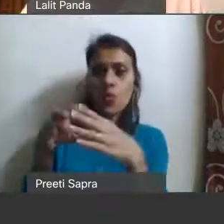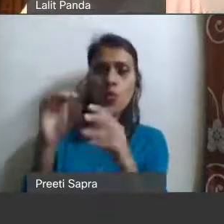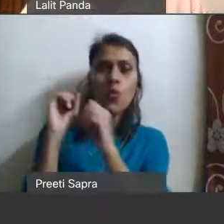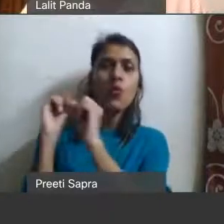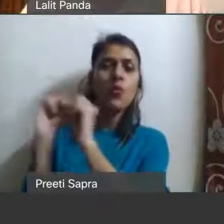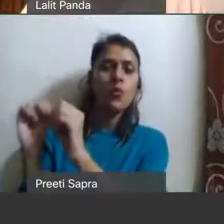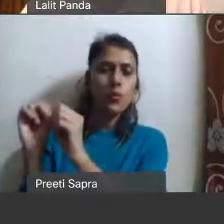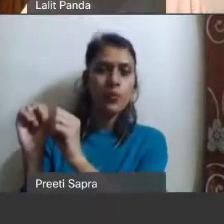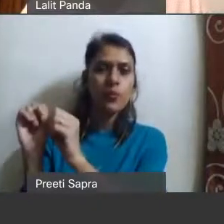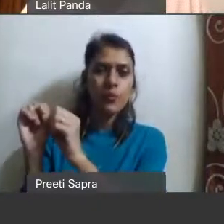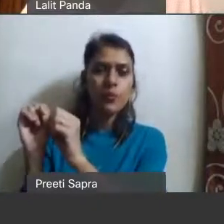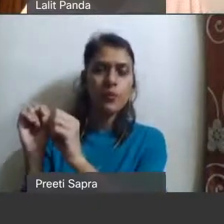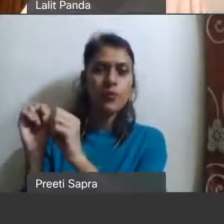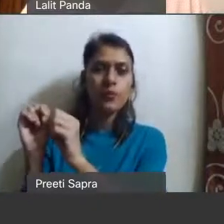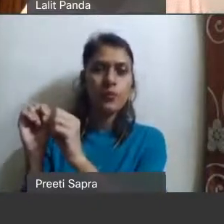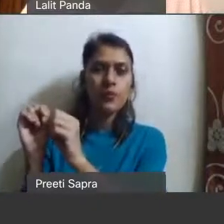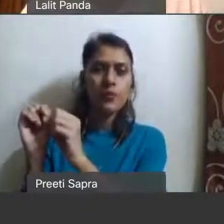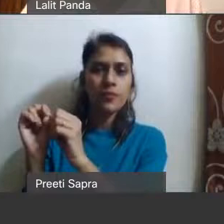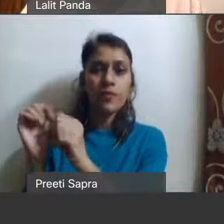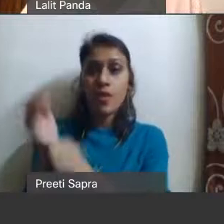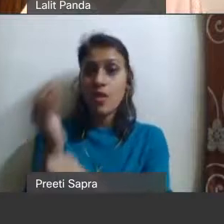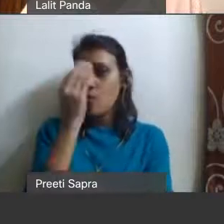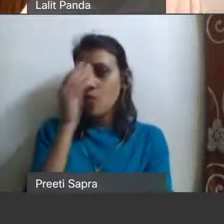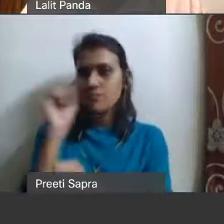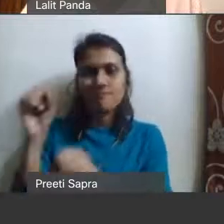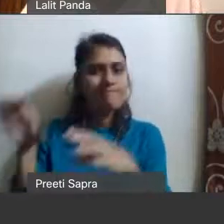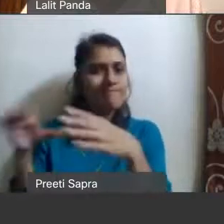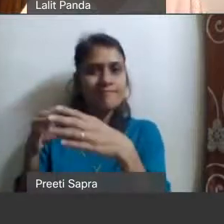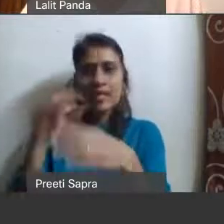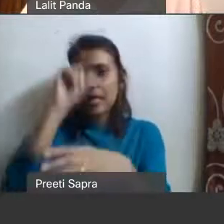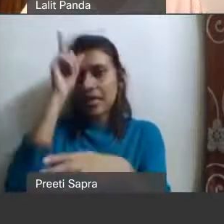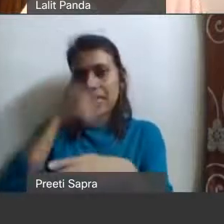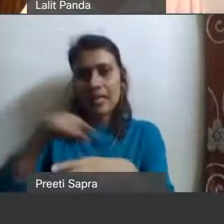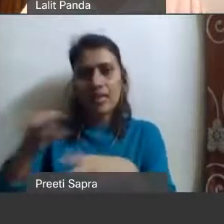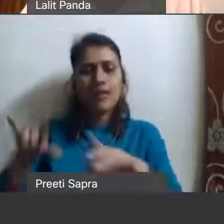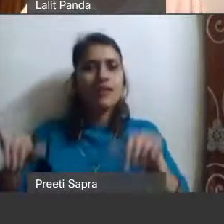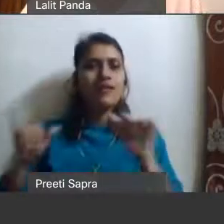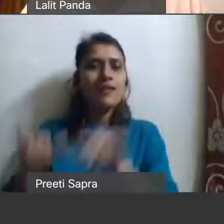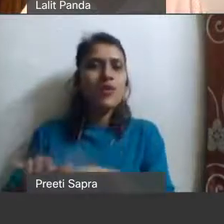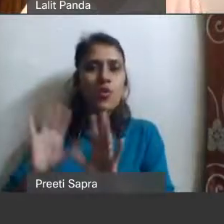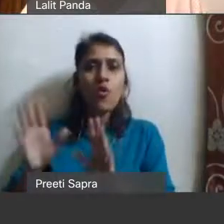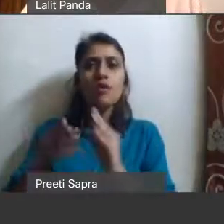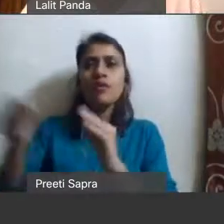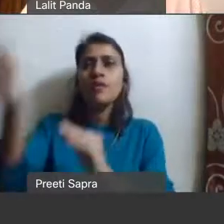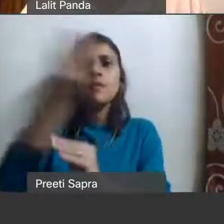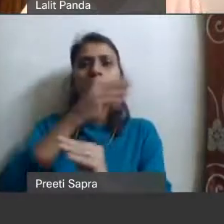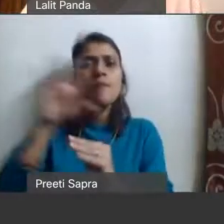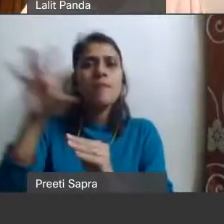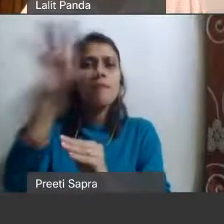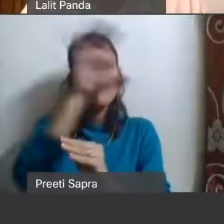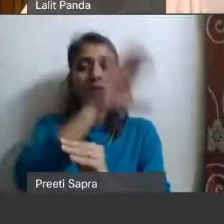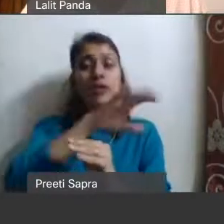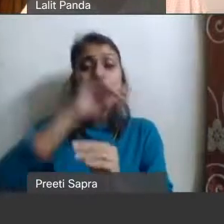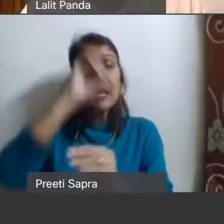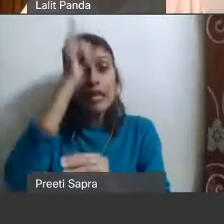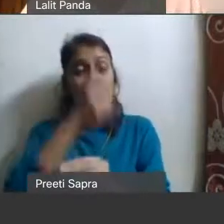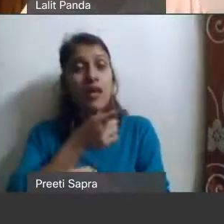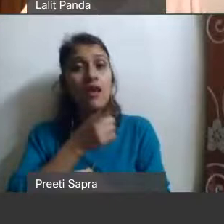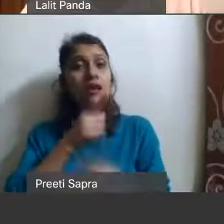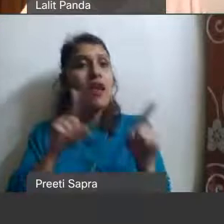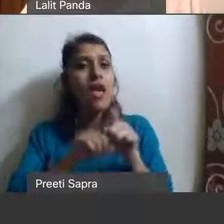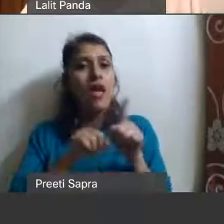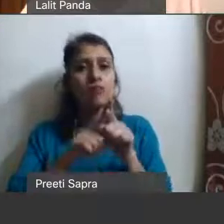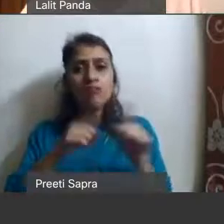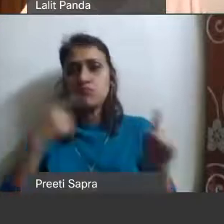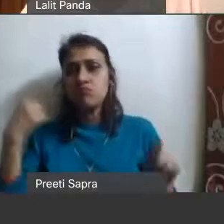least Muslims who are not yet citizens, who are in the neighboring countries, are a threat to India's national